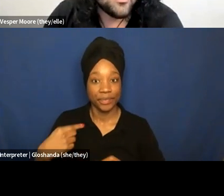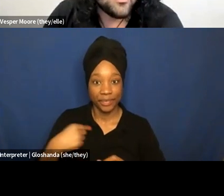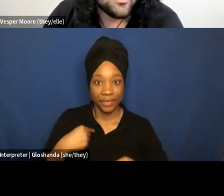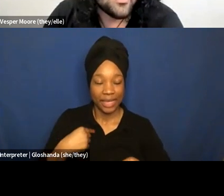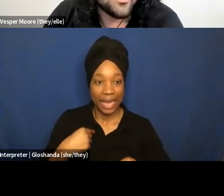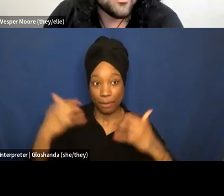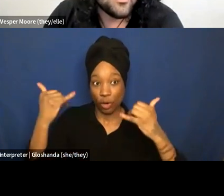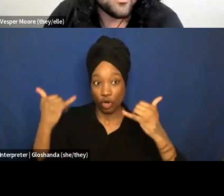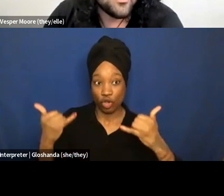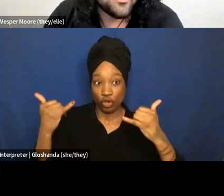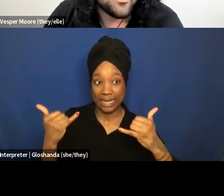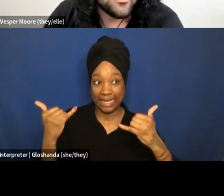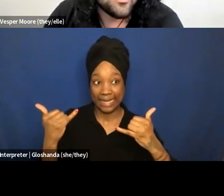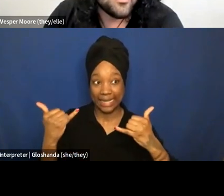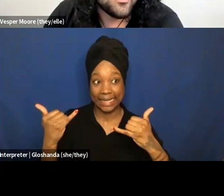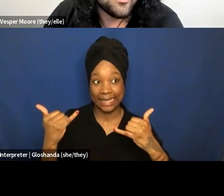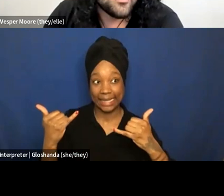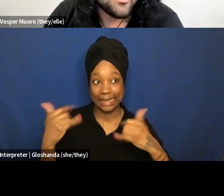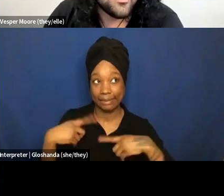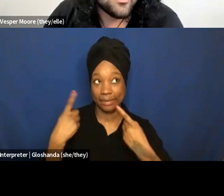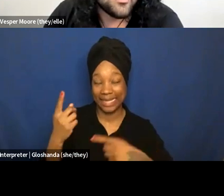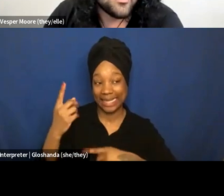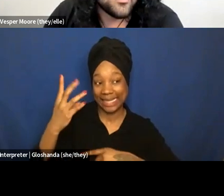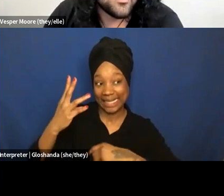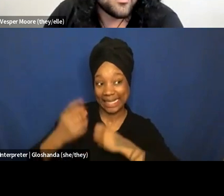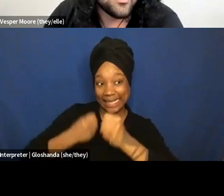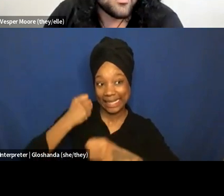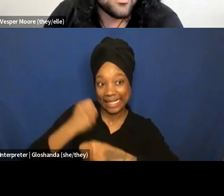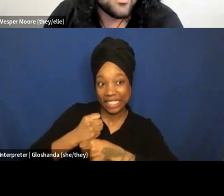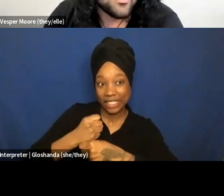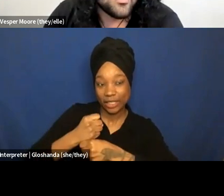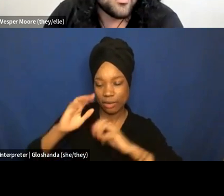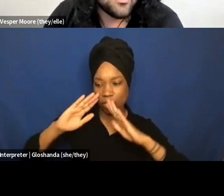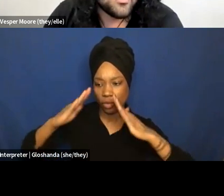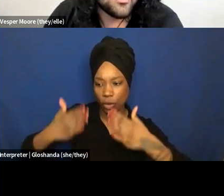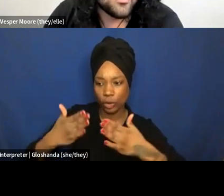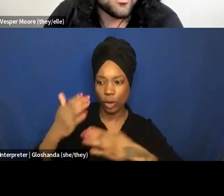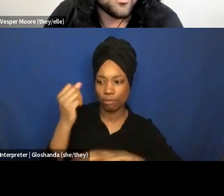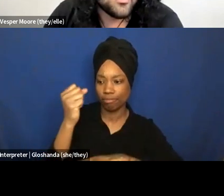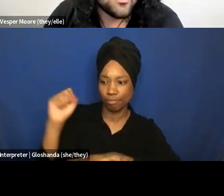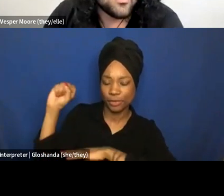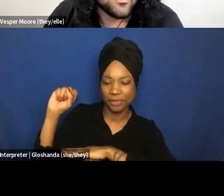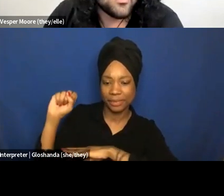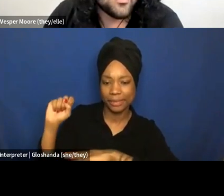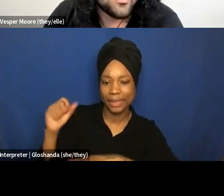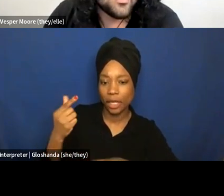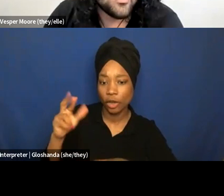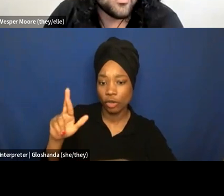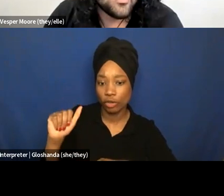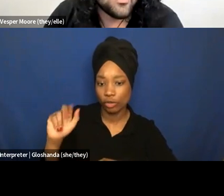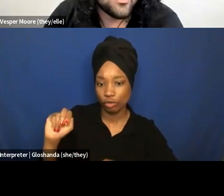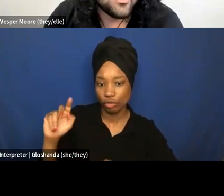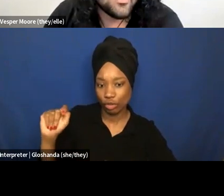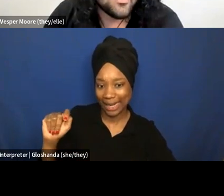I'm currently, for the last 6 years, have been focused on movement grant making,